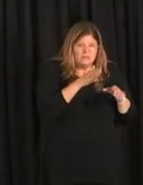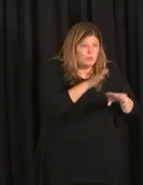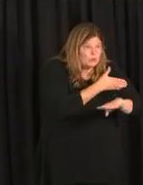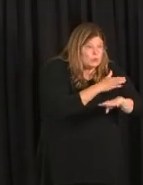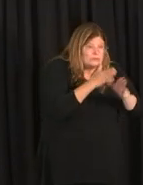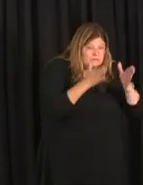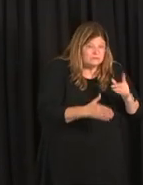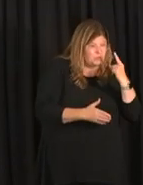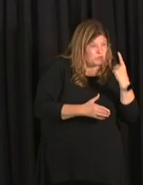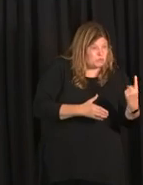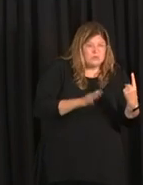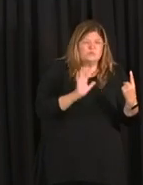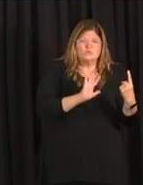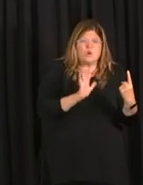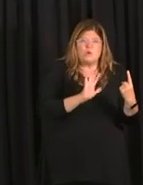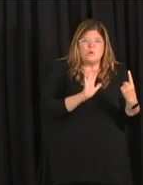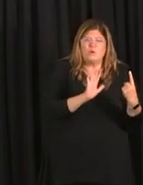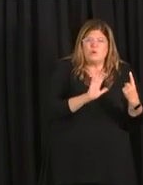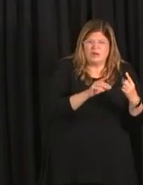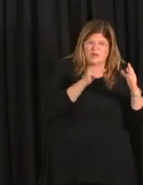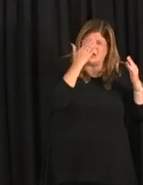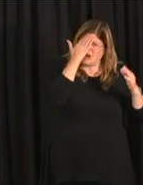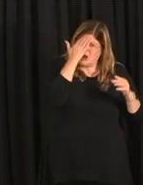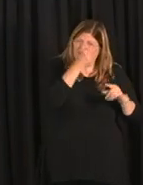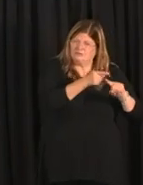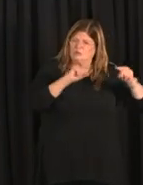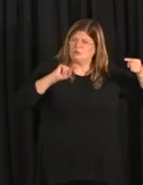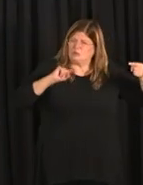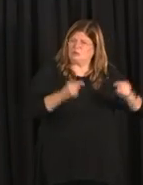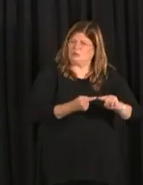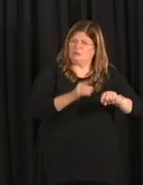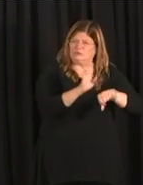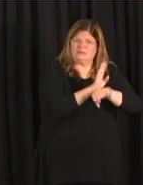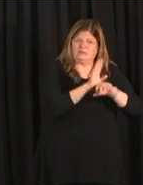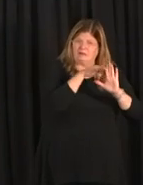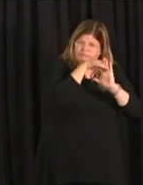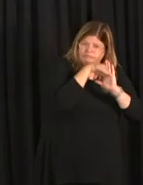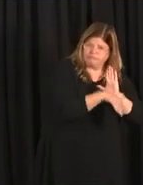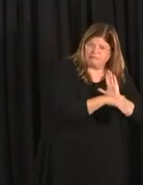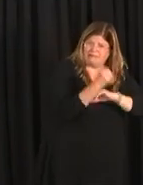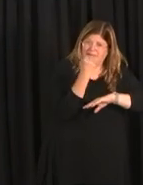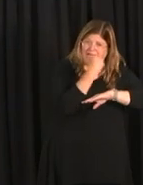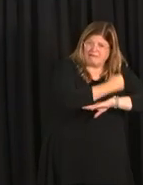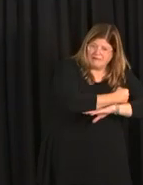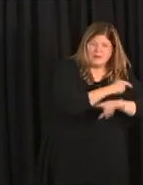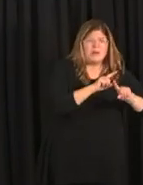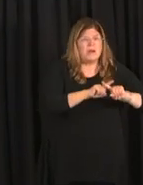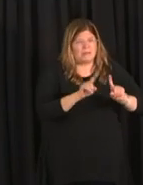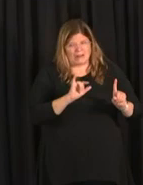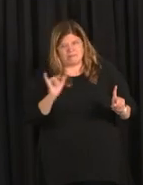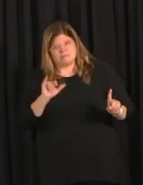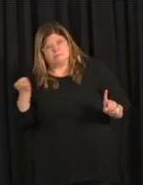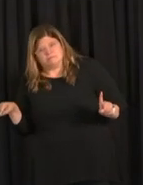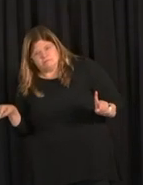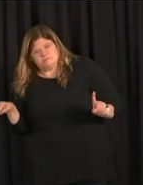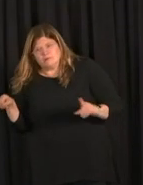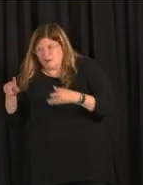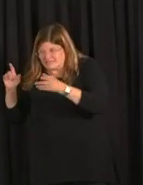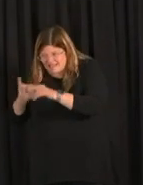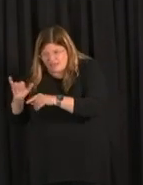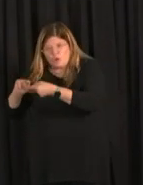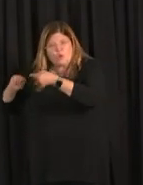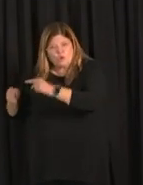that the music community's been hurt by the shutdown, child care facilities have been, really